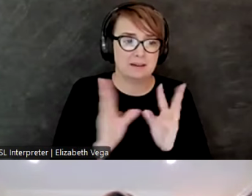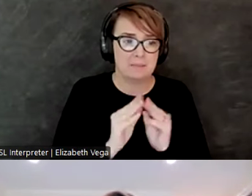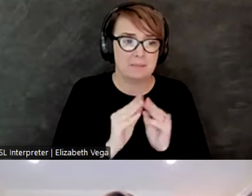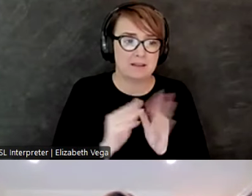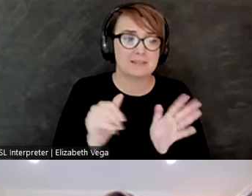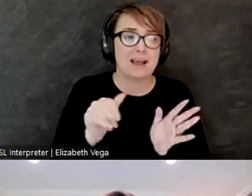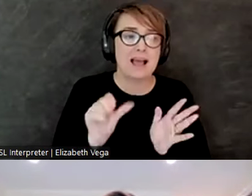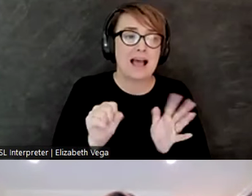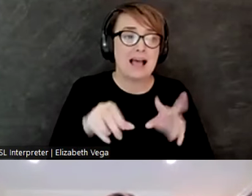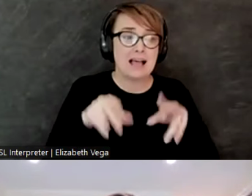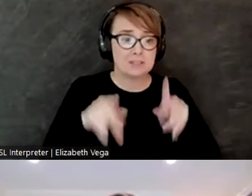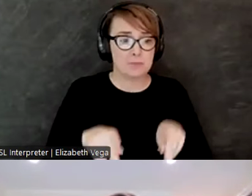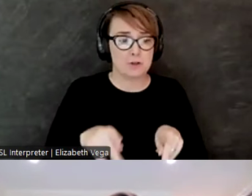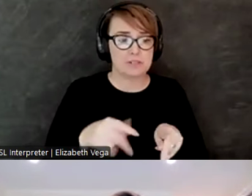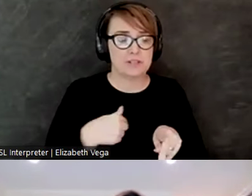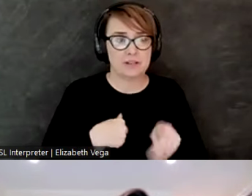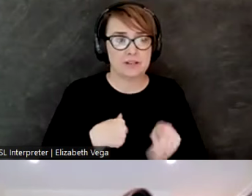like